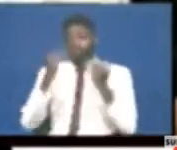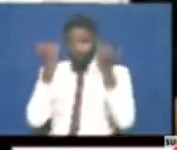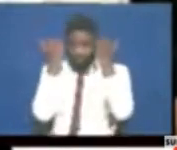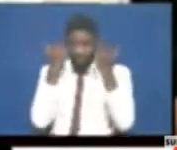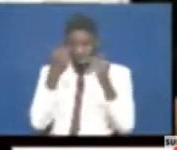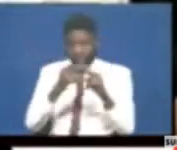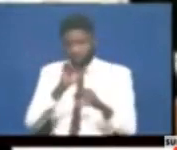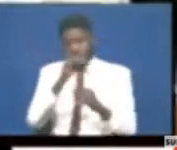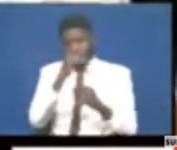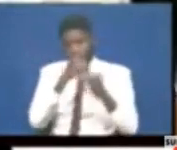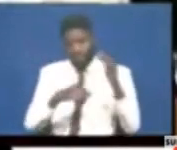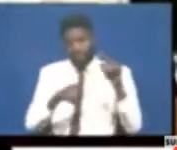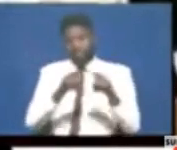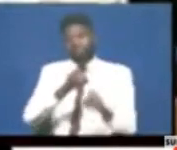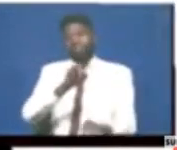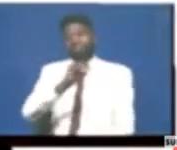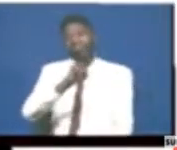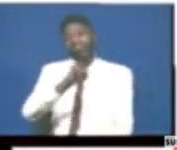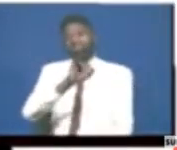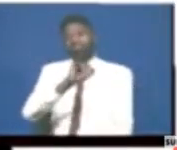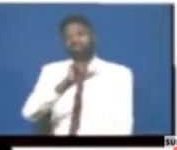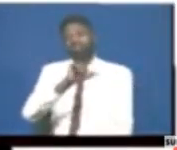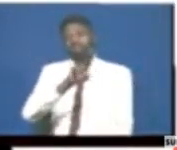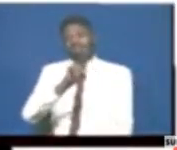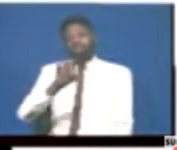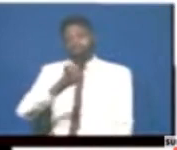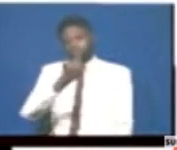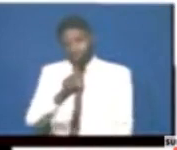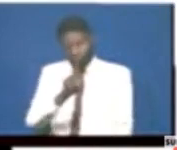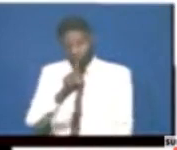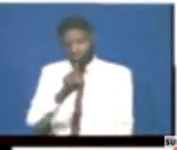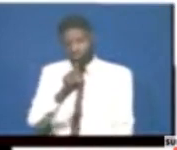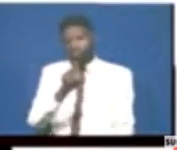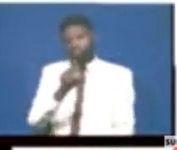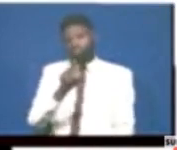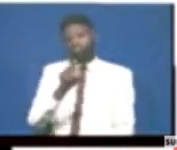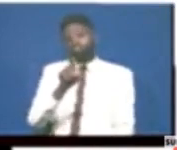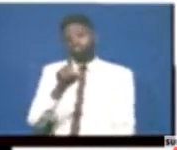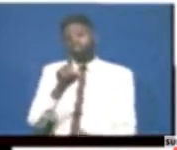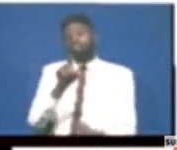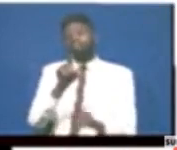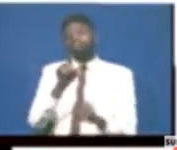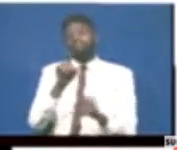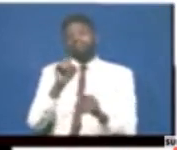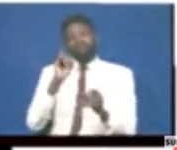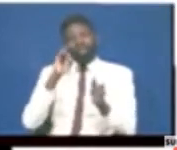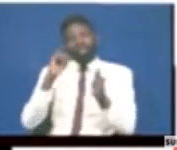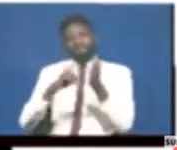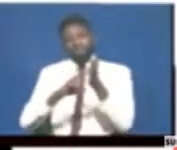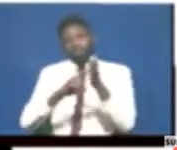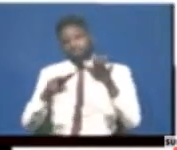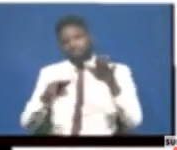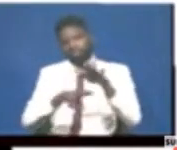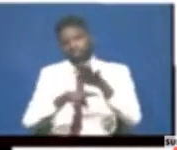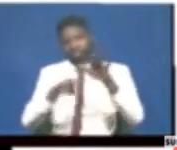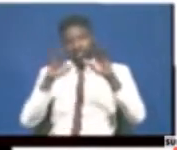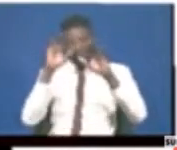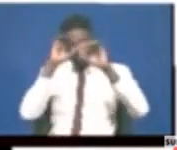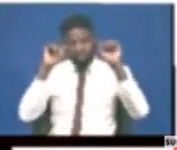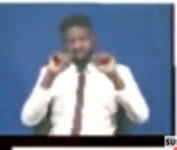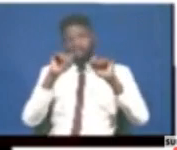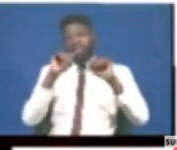the Mwilu question, in reference to my lady, the vice president, I think arising from the 2017 question that I